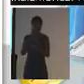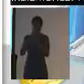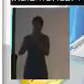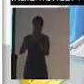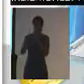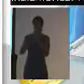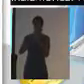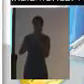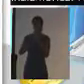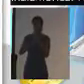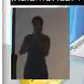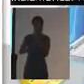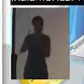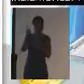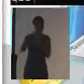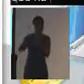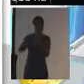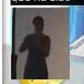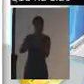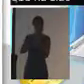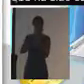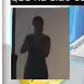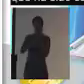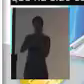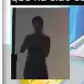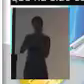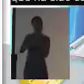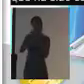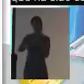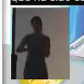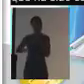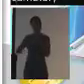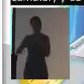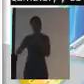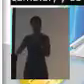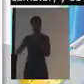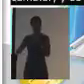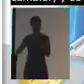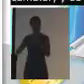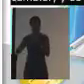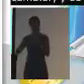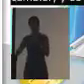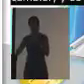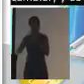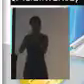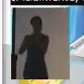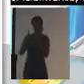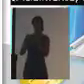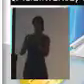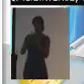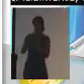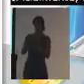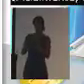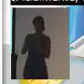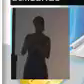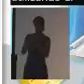to use Windows XP, and we've developed the interface. The interface, well, at the beginning, the child doesn't start straight away to